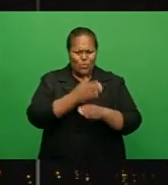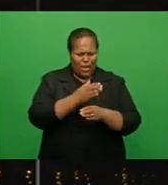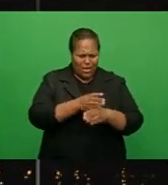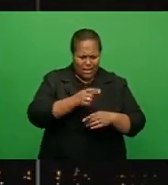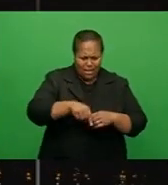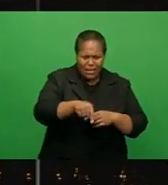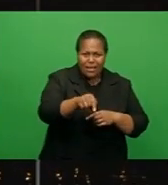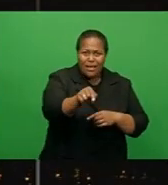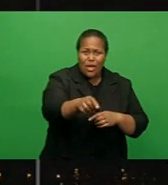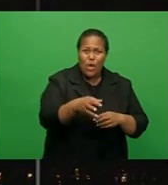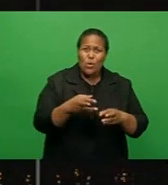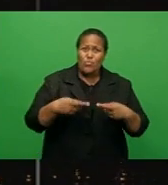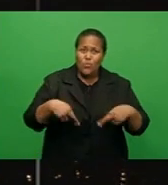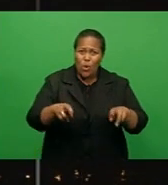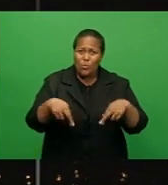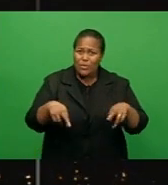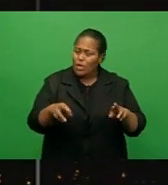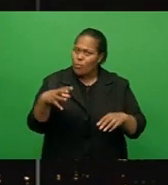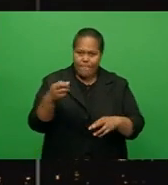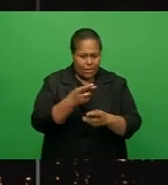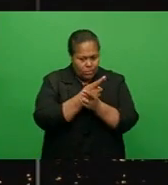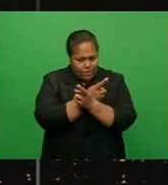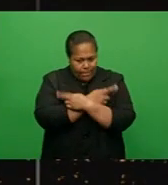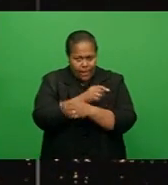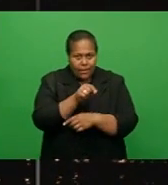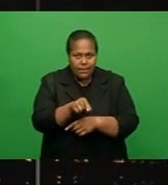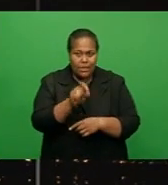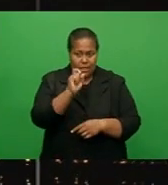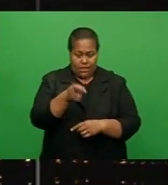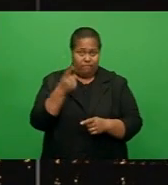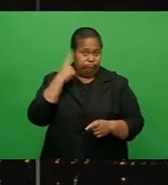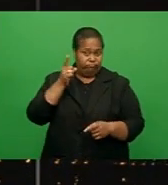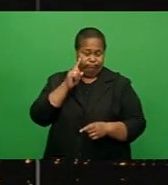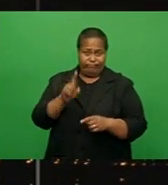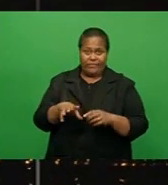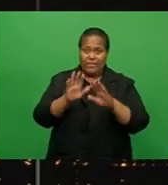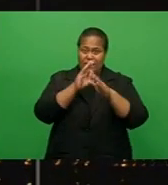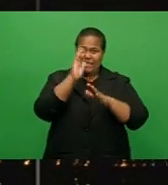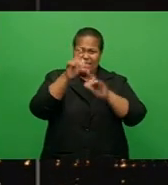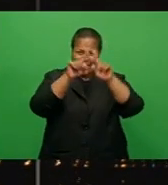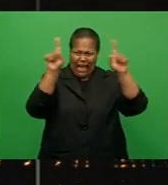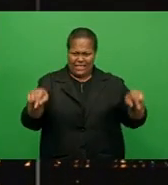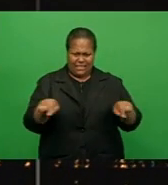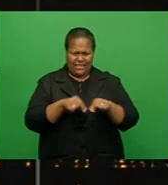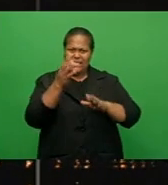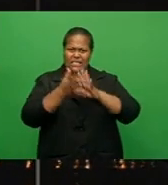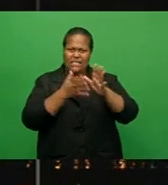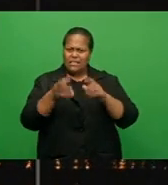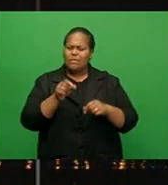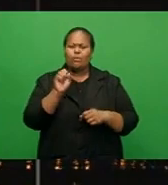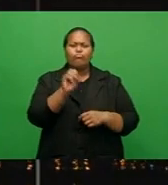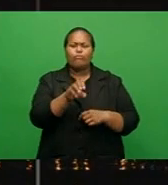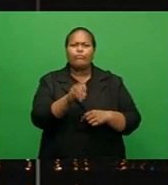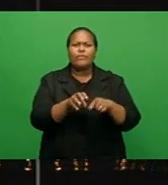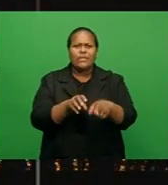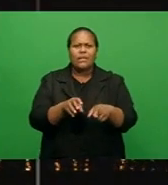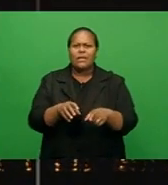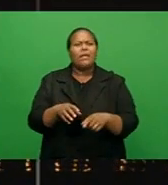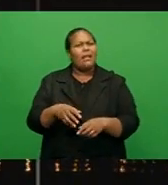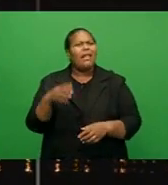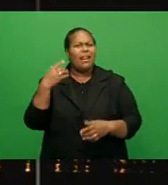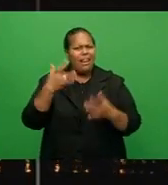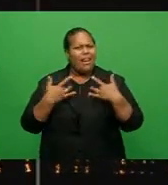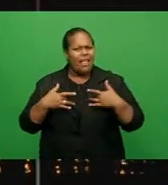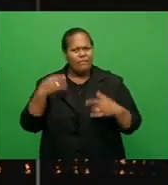of Infrastructure says drivers who disregard the road signs put in place by FRA contractors are putting innocent lives at